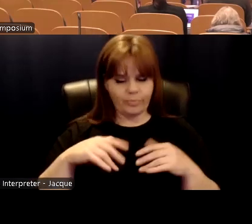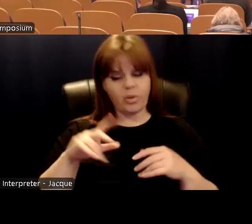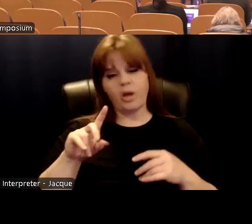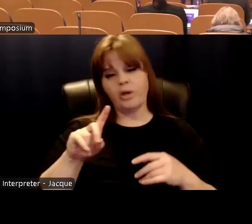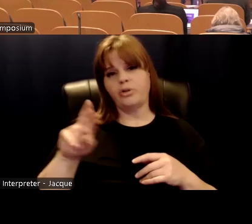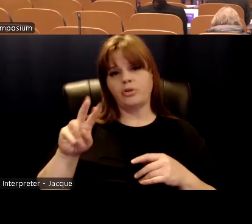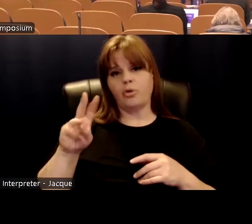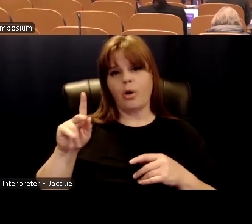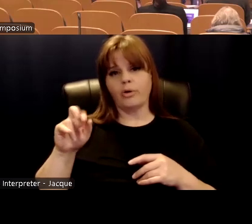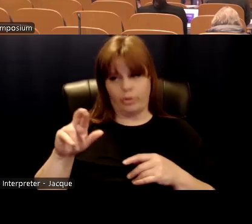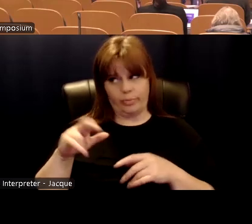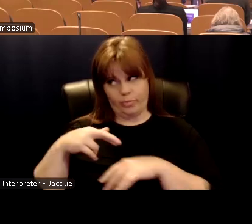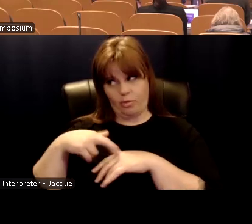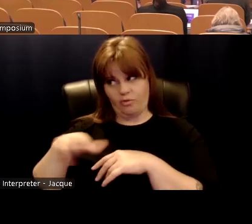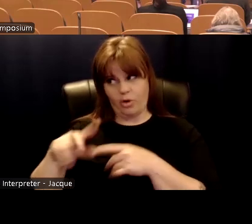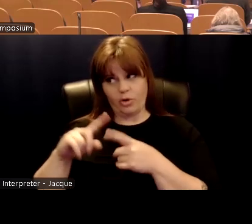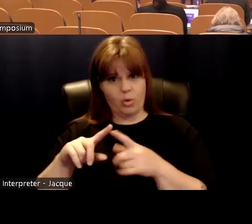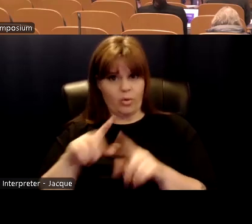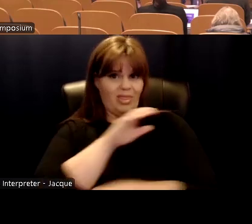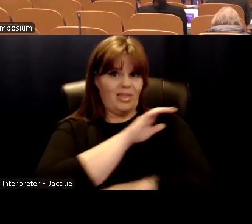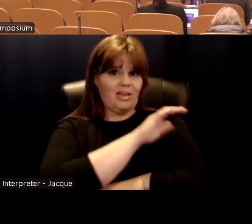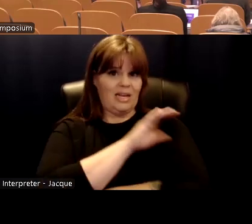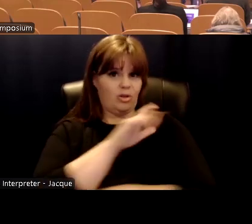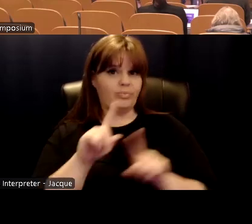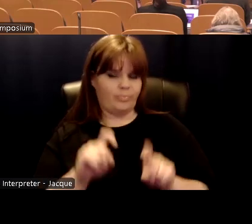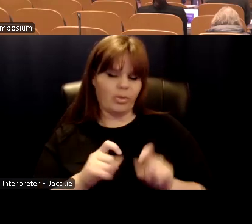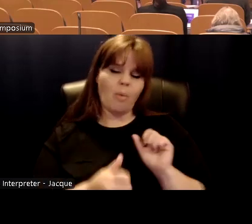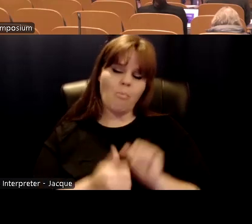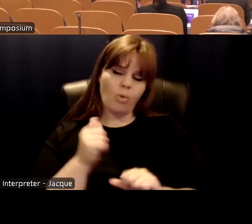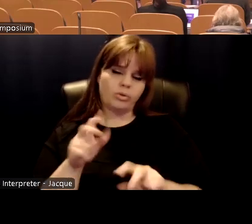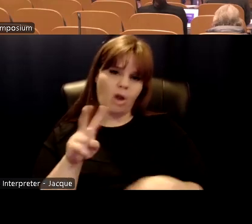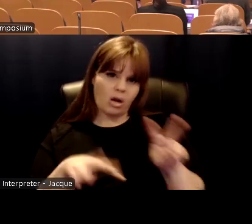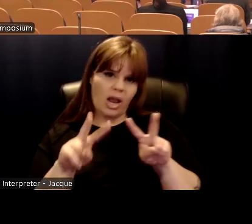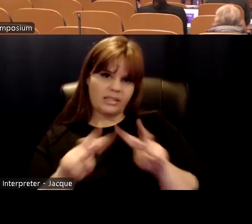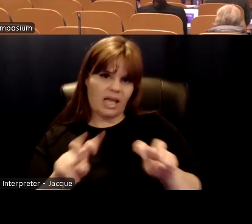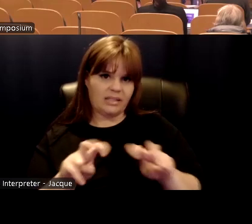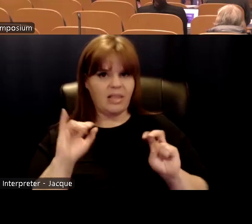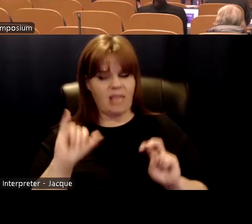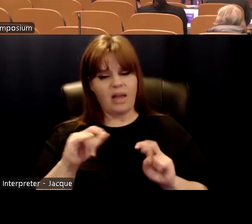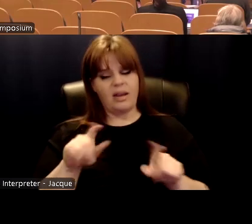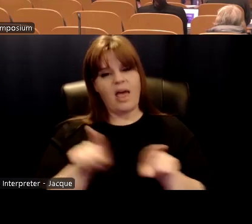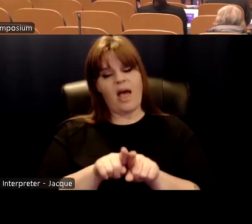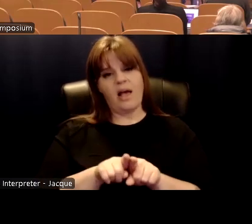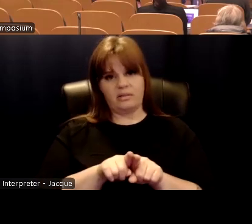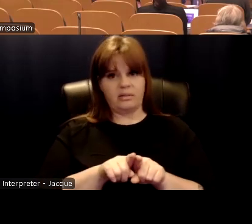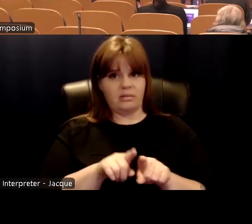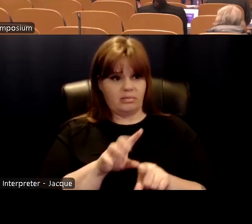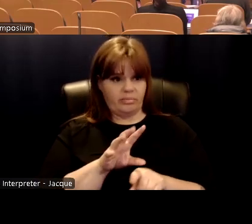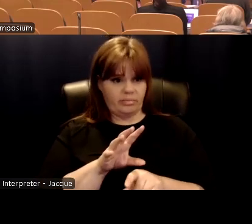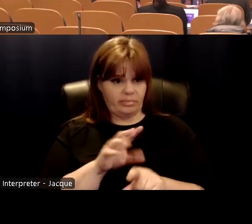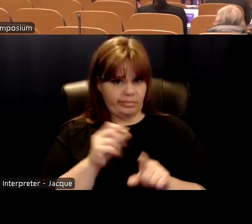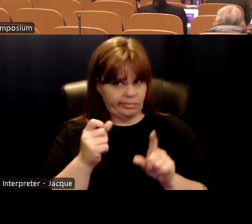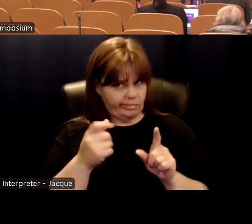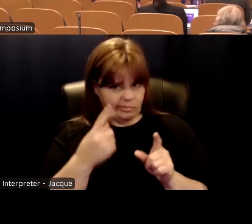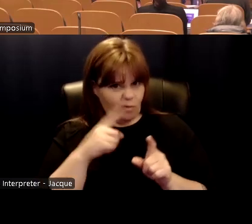different clinical trials. Most are assessing post-exertional malaise as part of the batteries for the RECOVER trials. And then